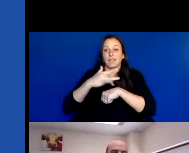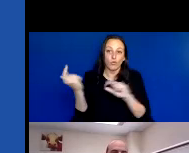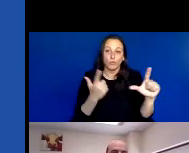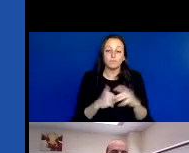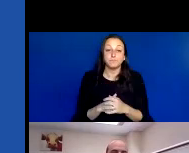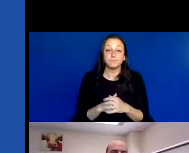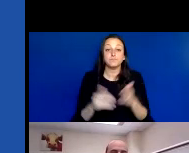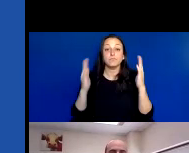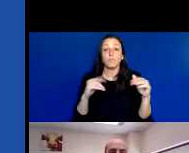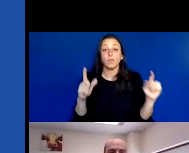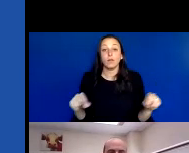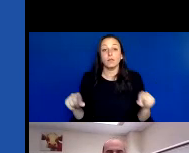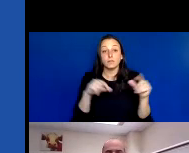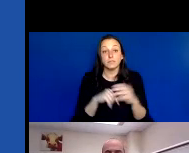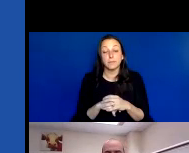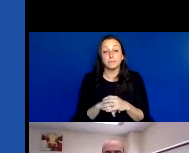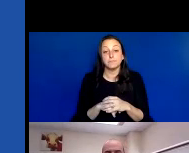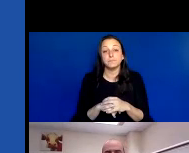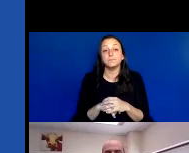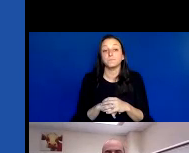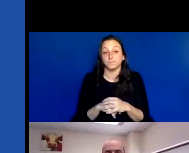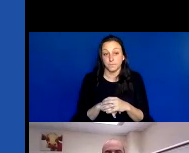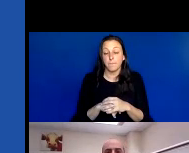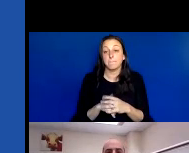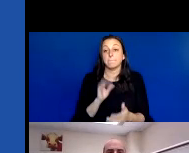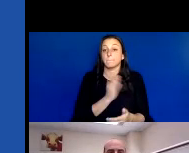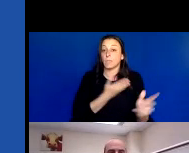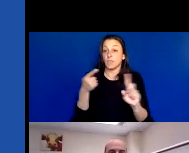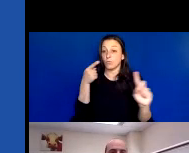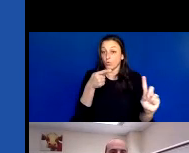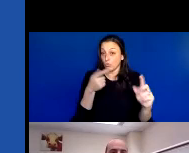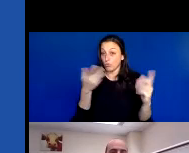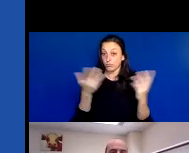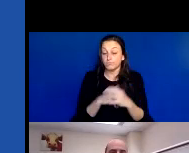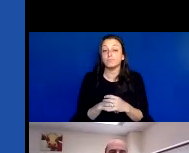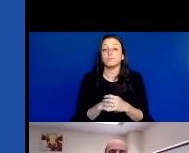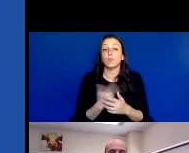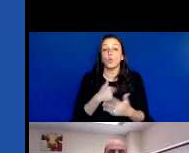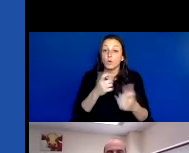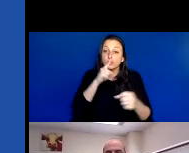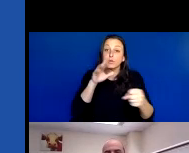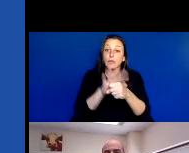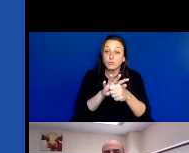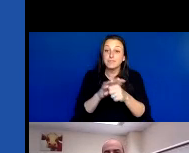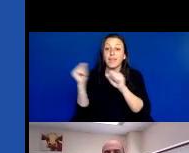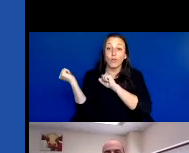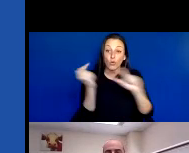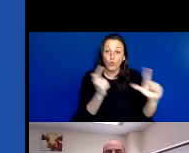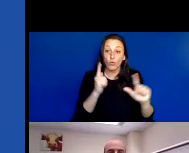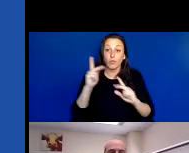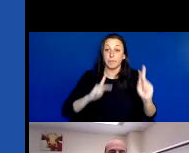so in that vein, our goal as a state is to ensure that all